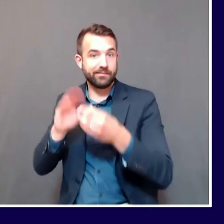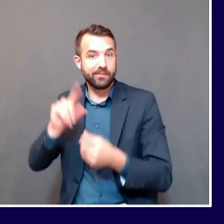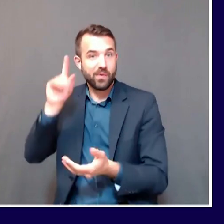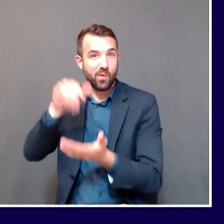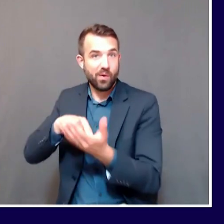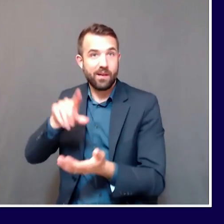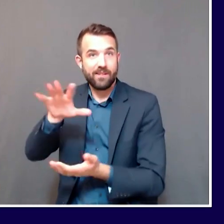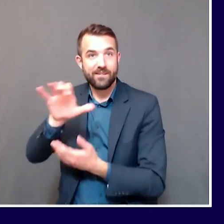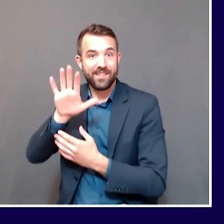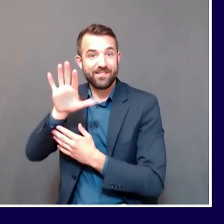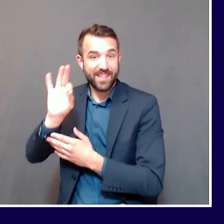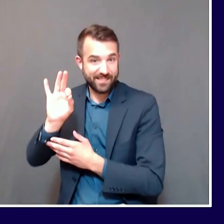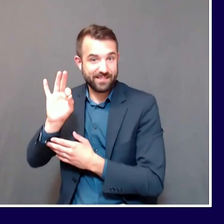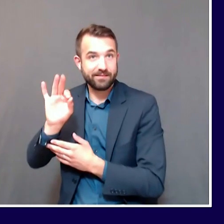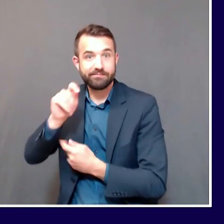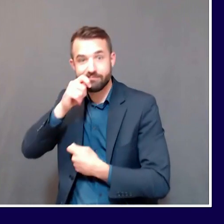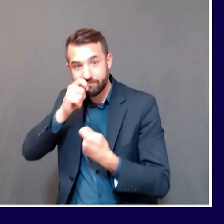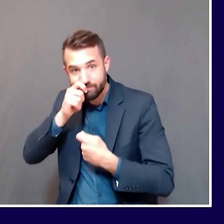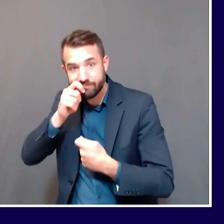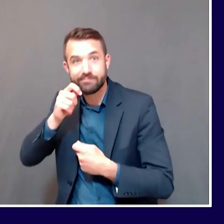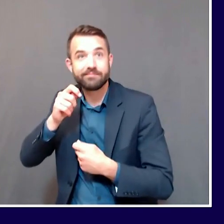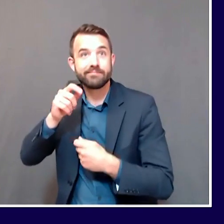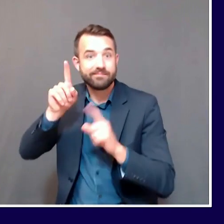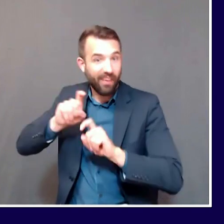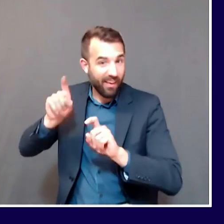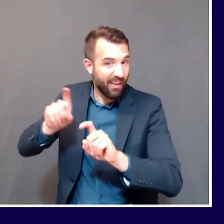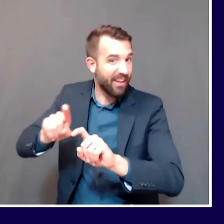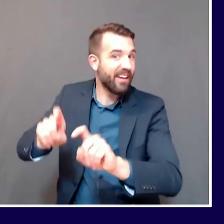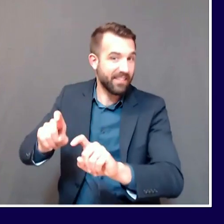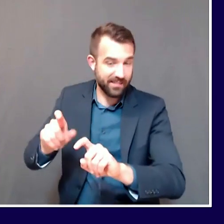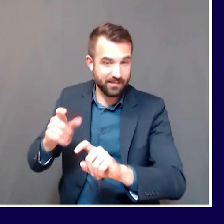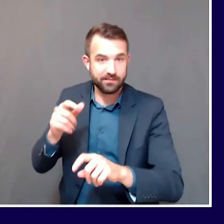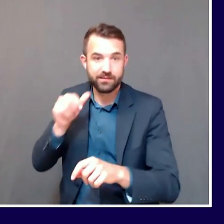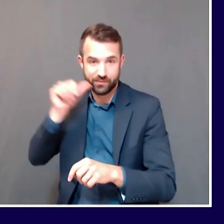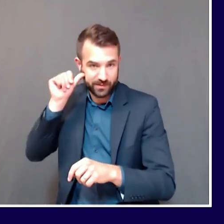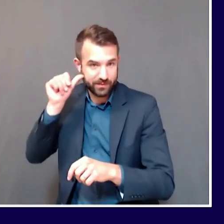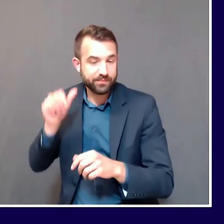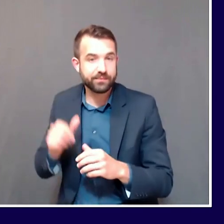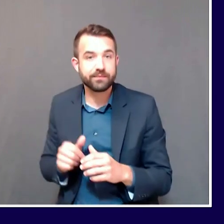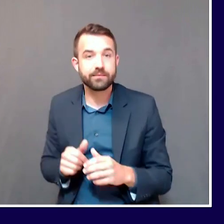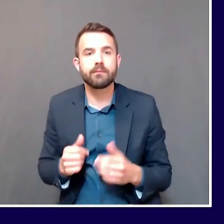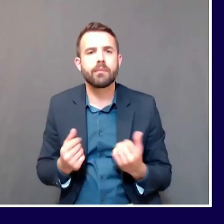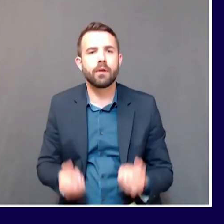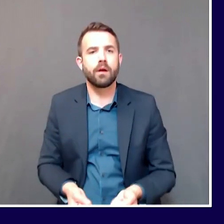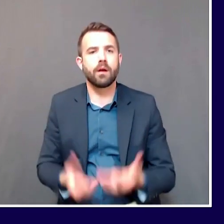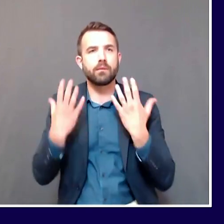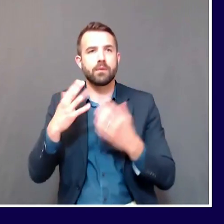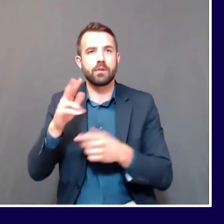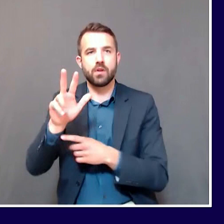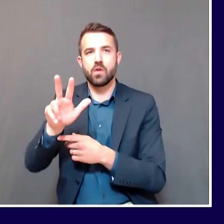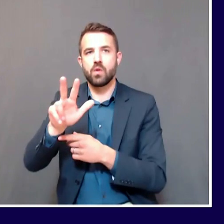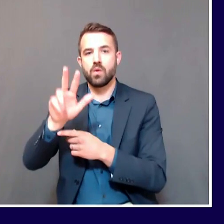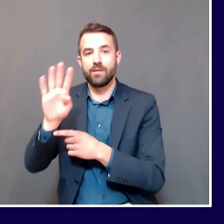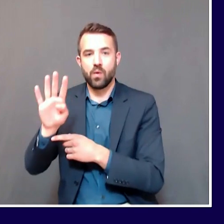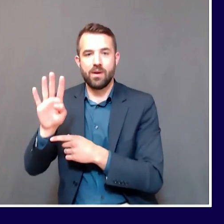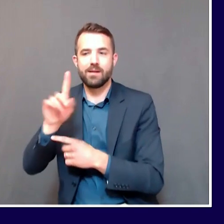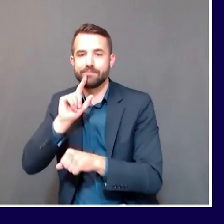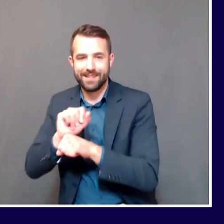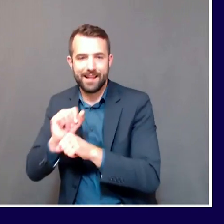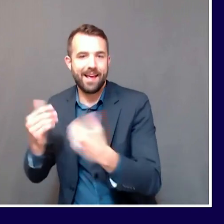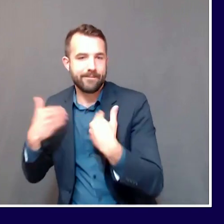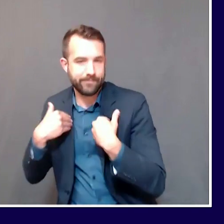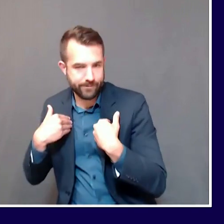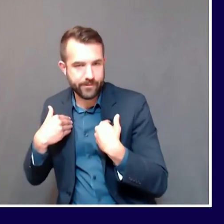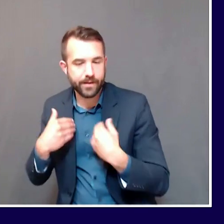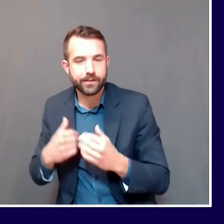1,559 PCR tests conducted. Of those, 34 were positive, which gives us